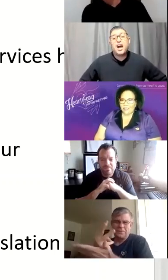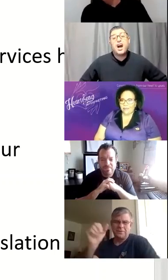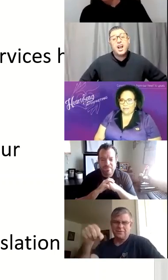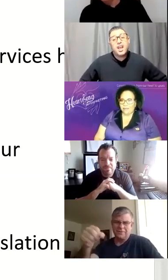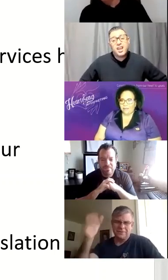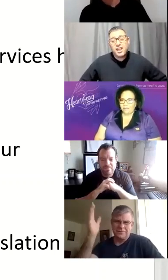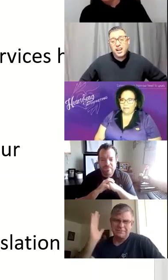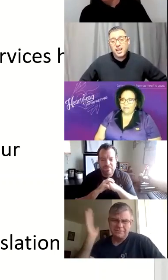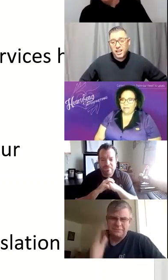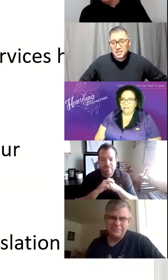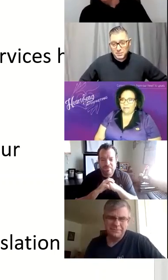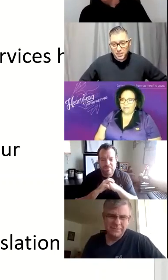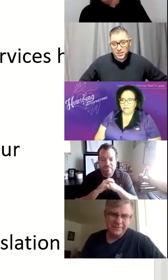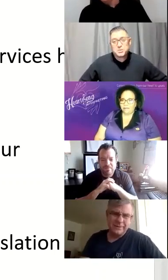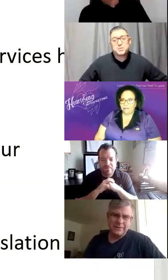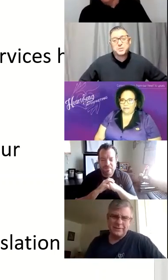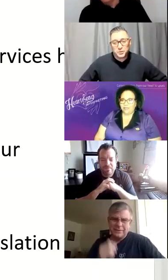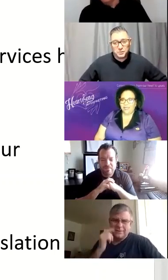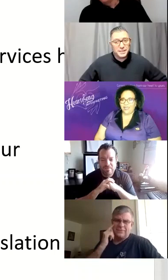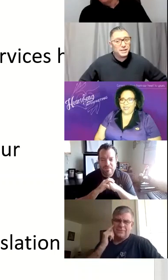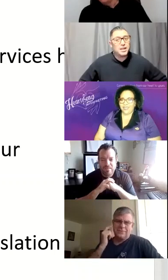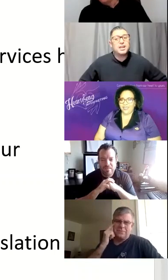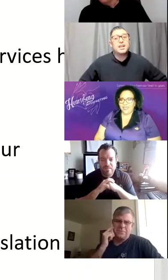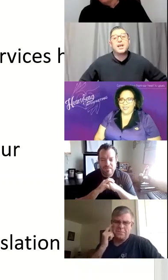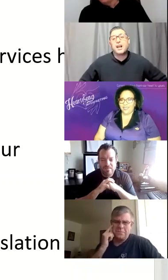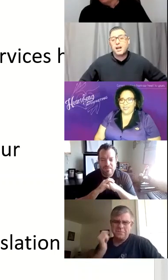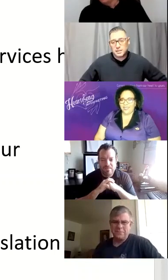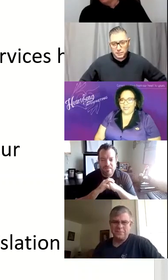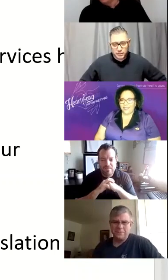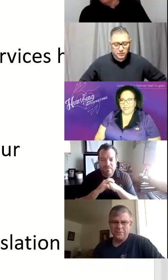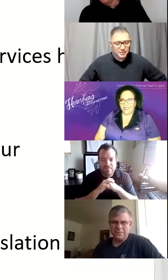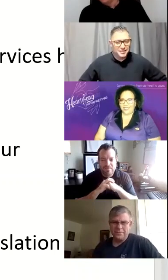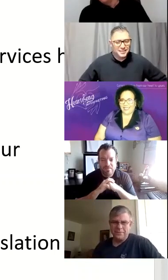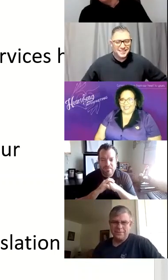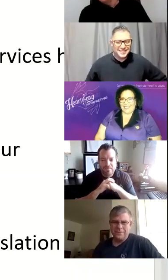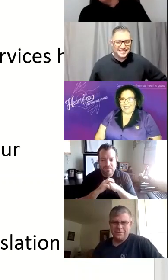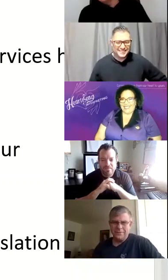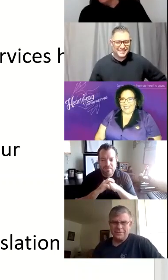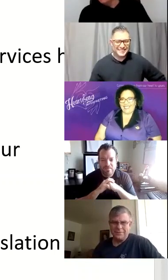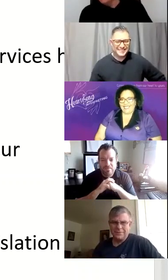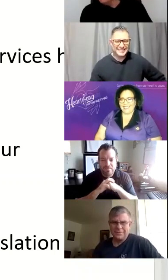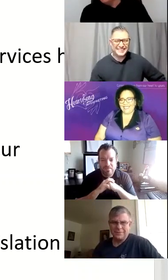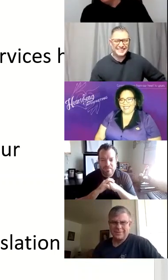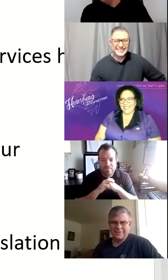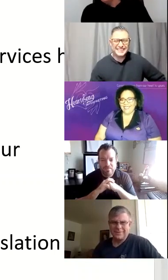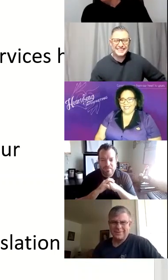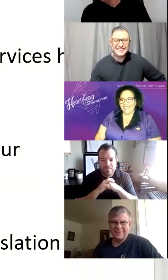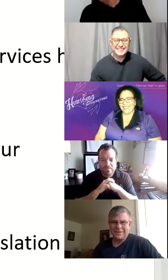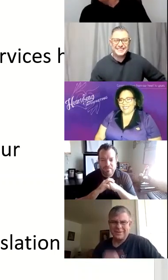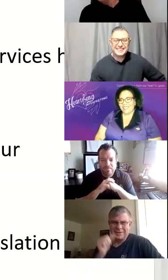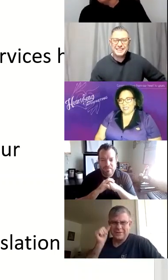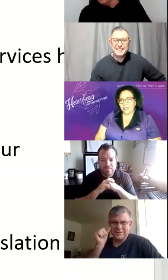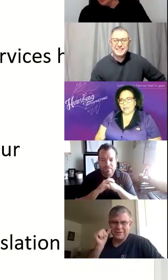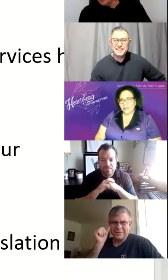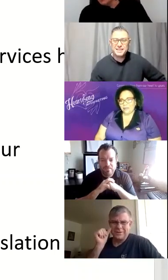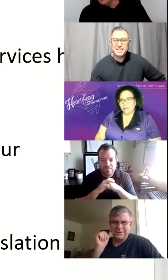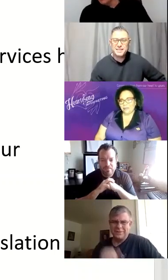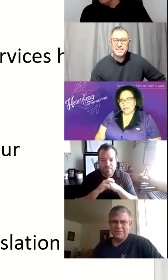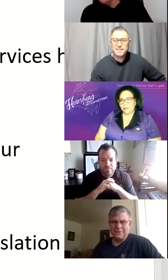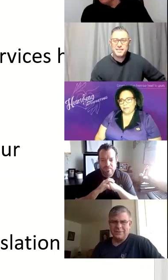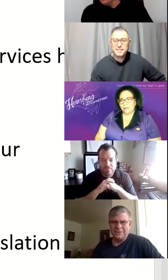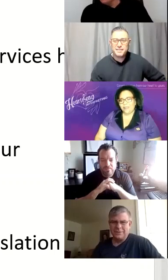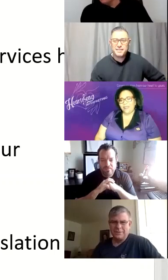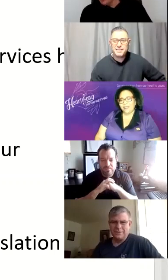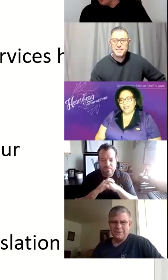A long time ago. It was Goodwill, but that was a long time ago. so I know you just joined us,